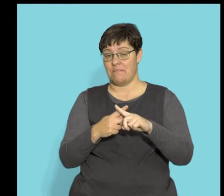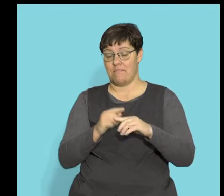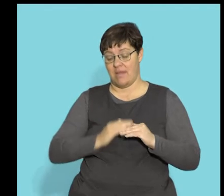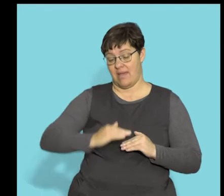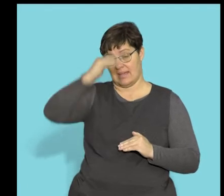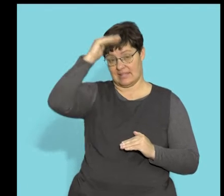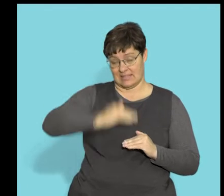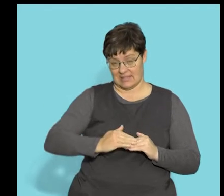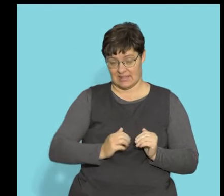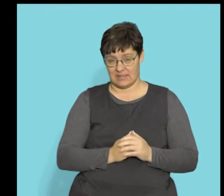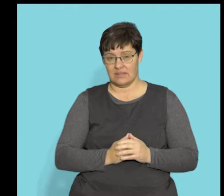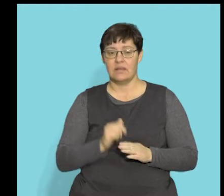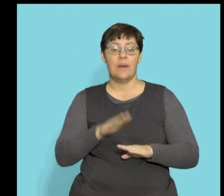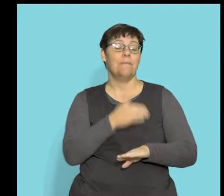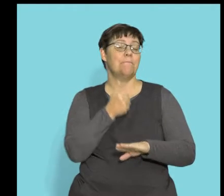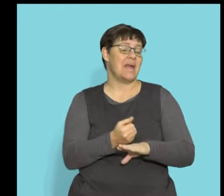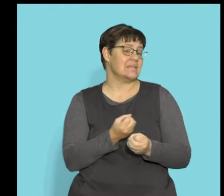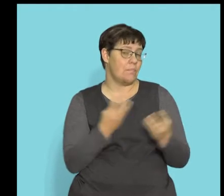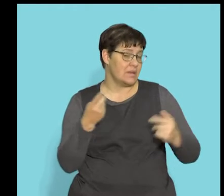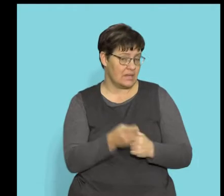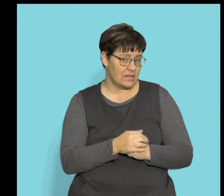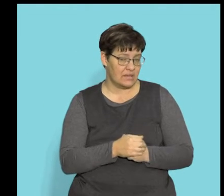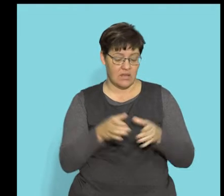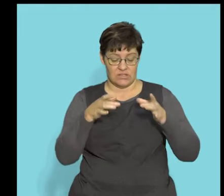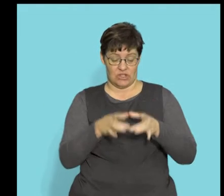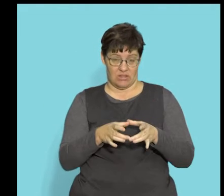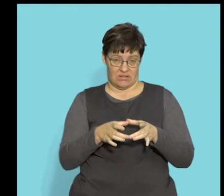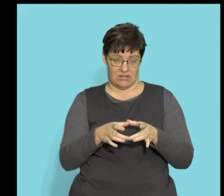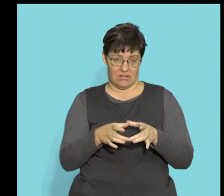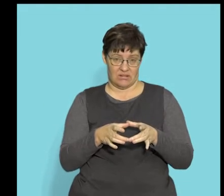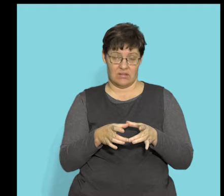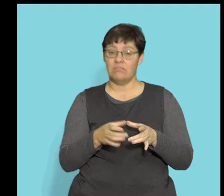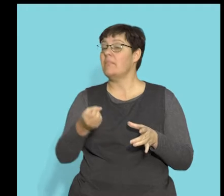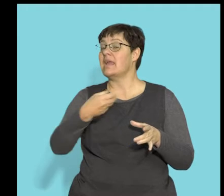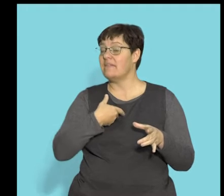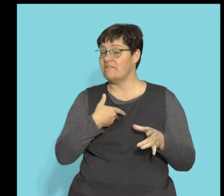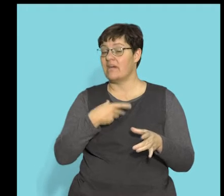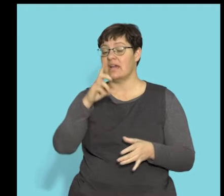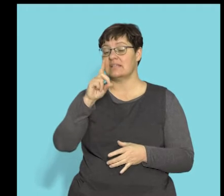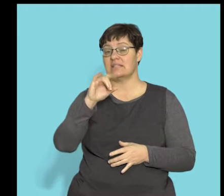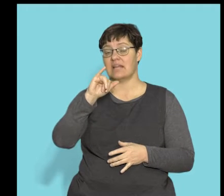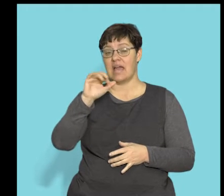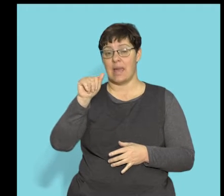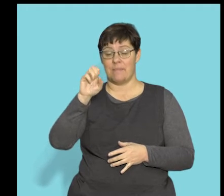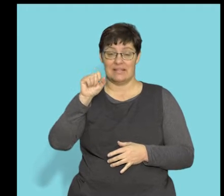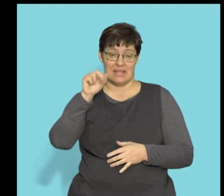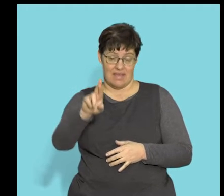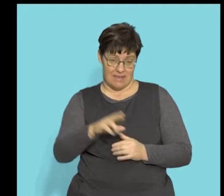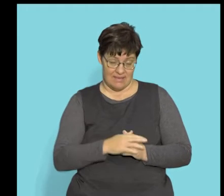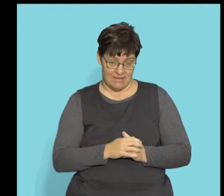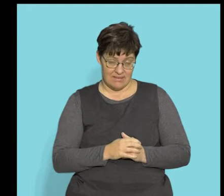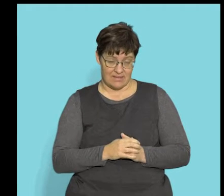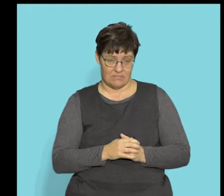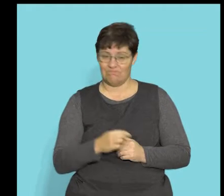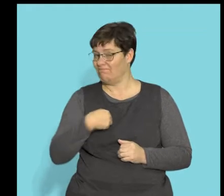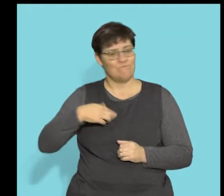base and then multiplying it by the height. My base is a circle, and I have been given